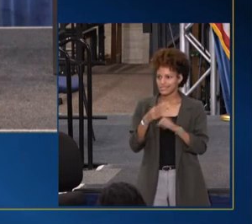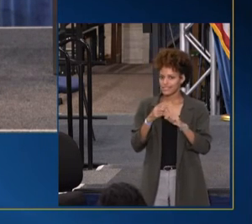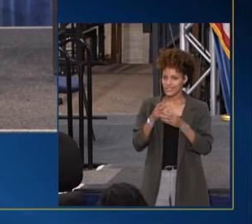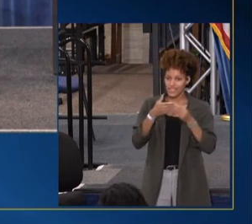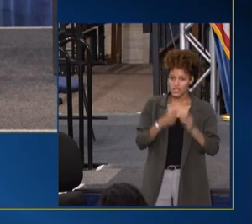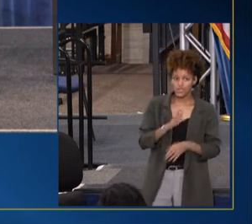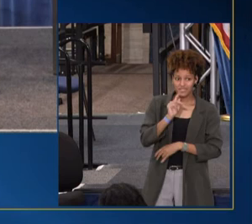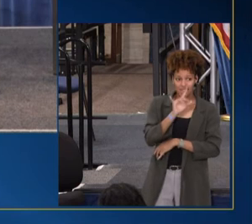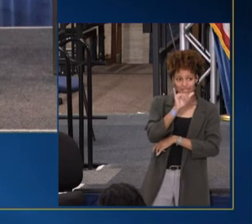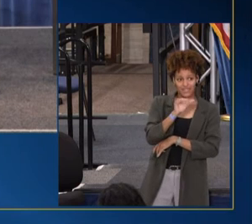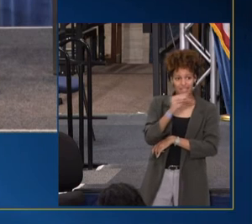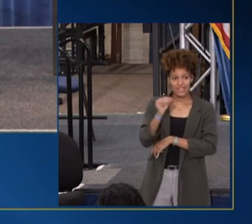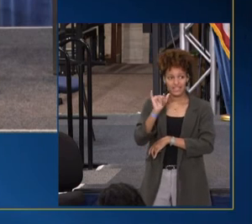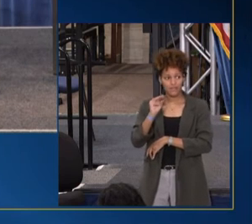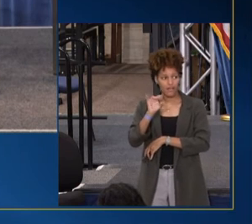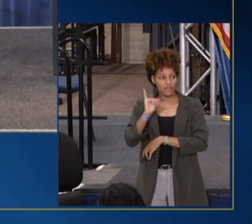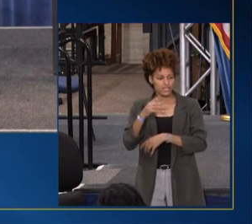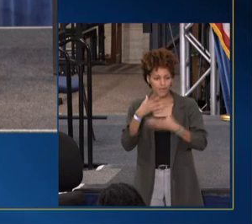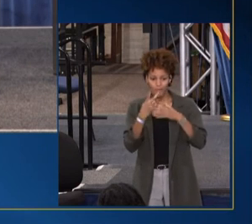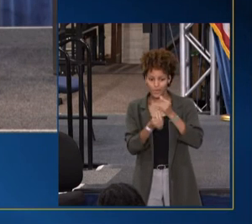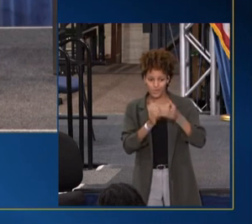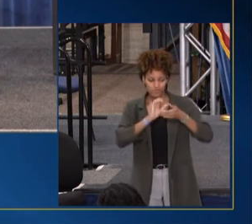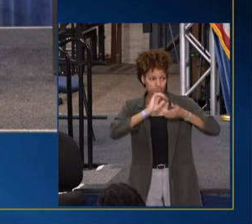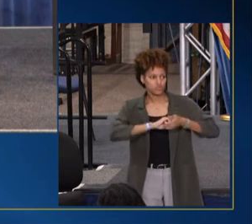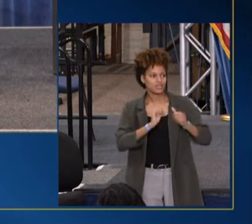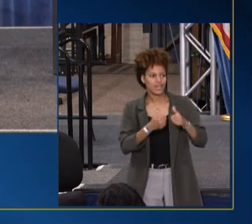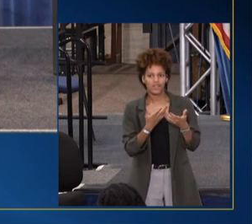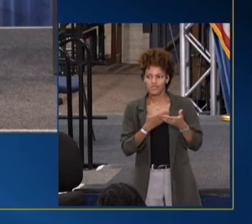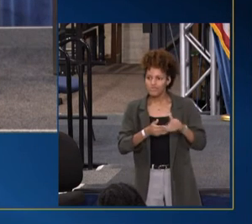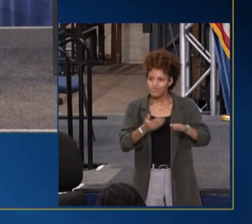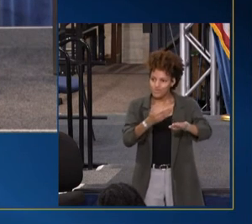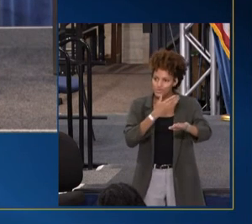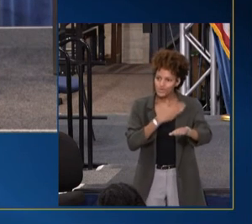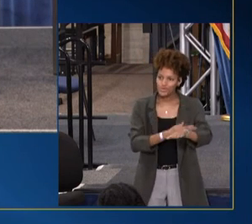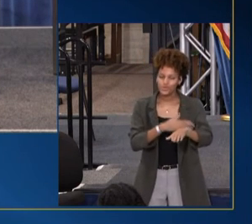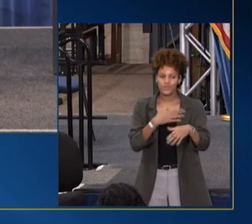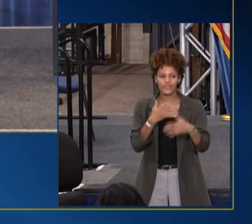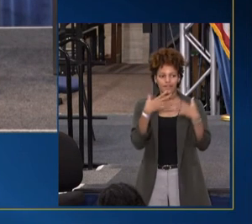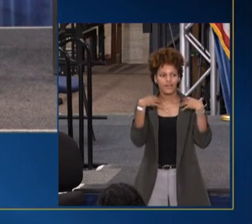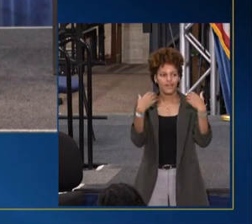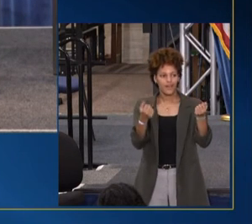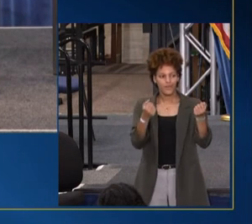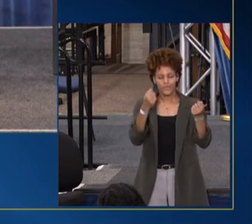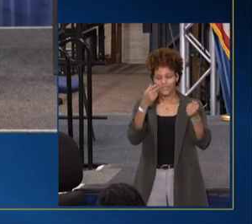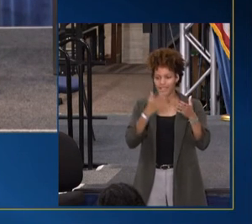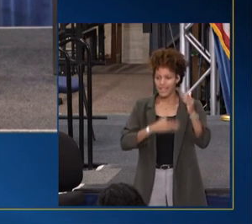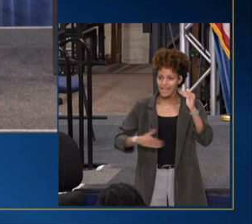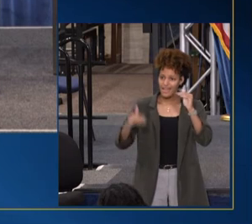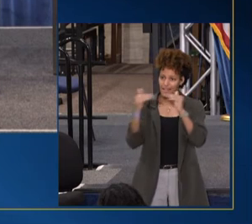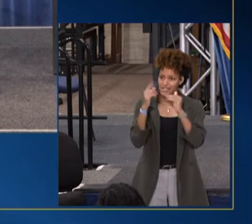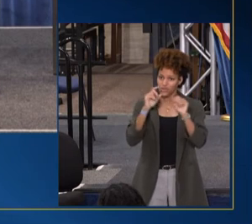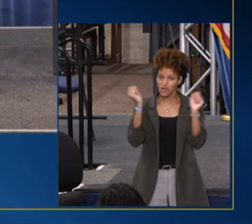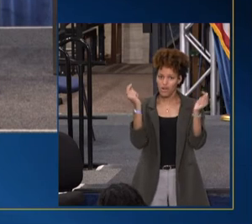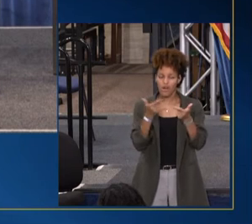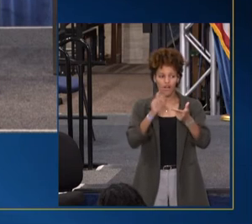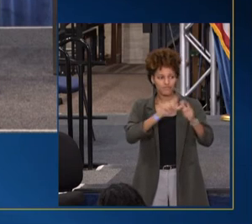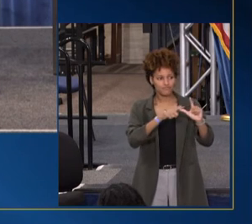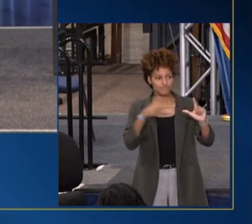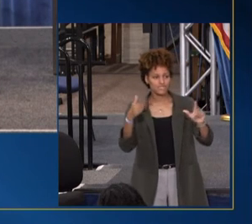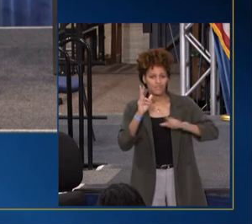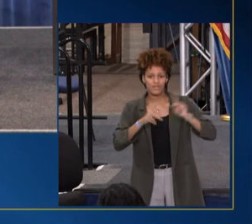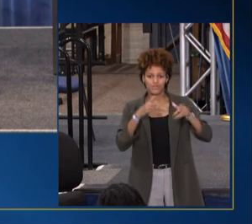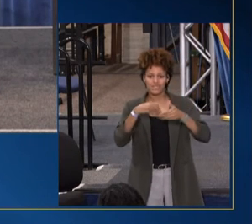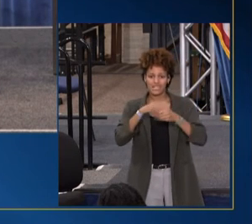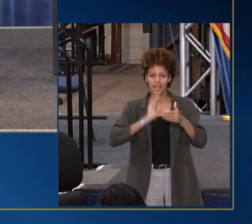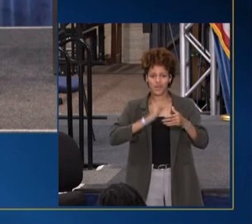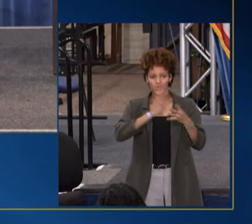as partners, we can work to improve health equity for all LGBTQI+ individuals and everyone in our rainbow family. And